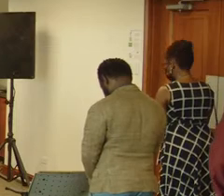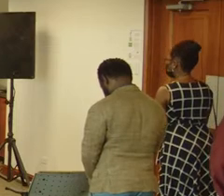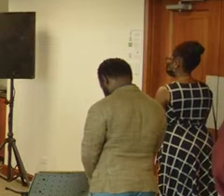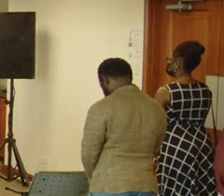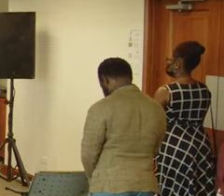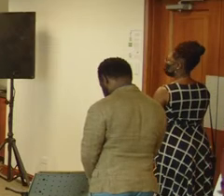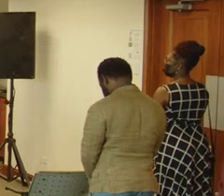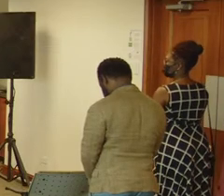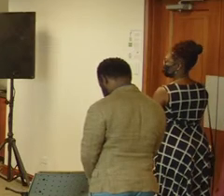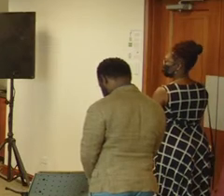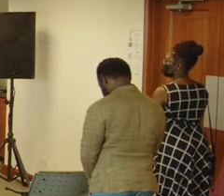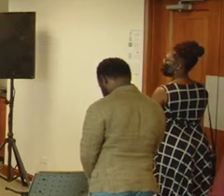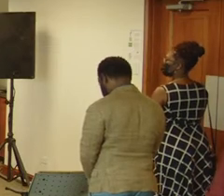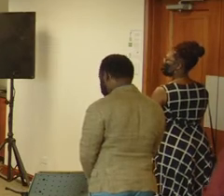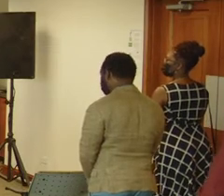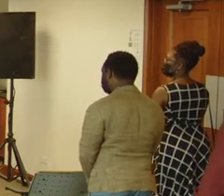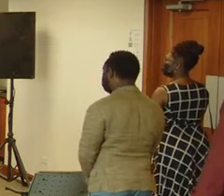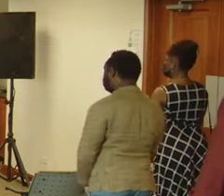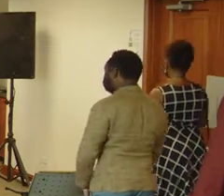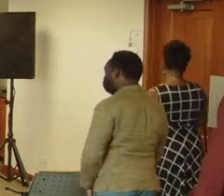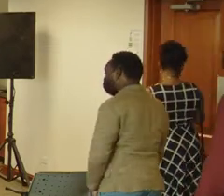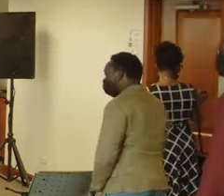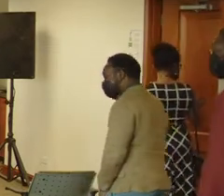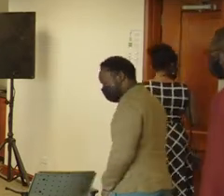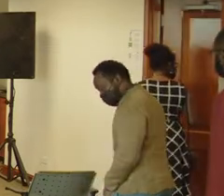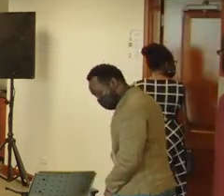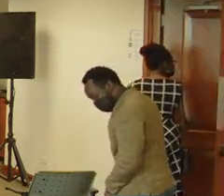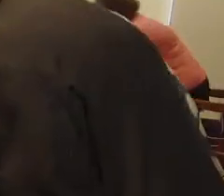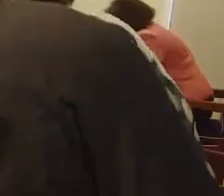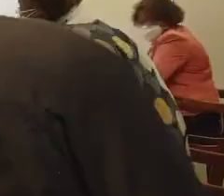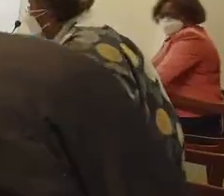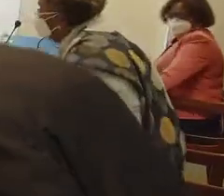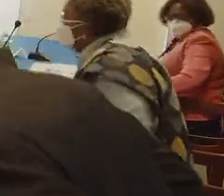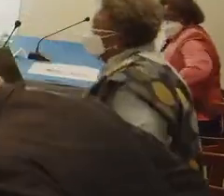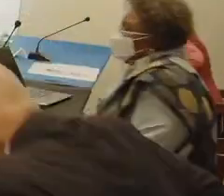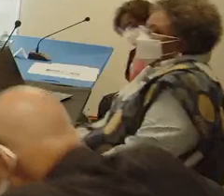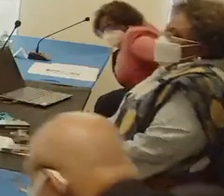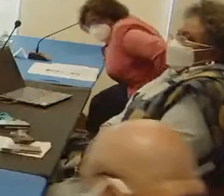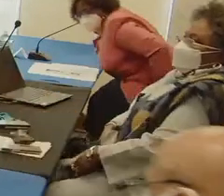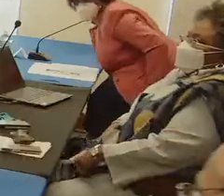Amen. Ladies and gentlemen, you may be seated.